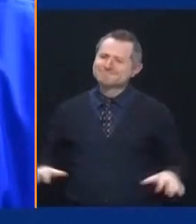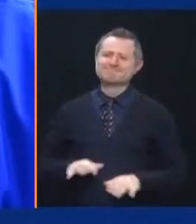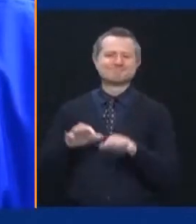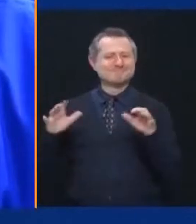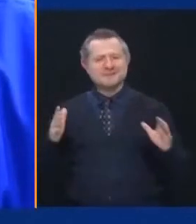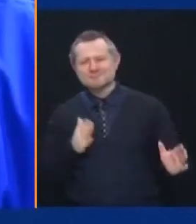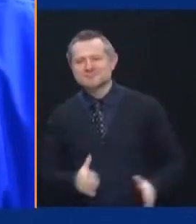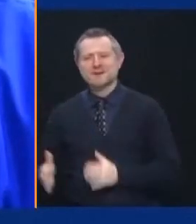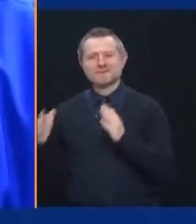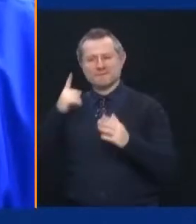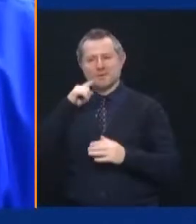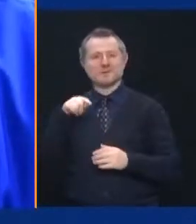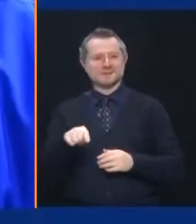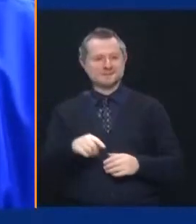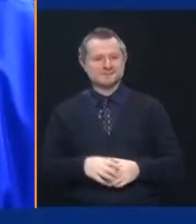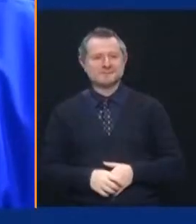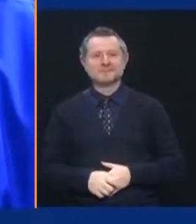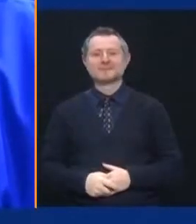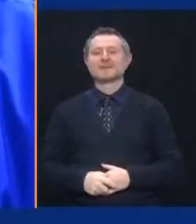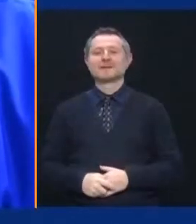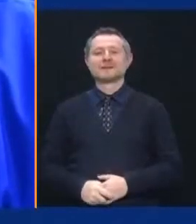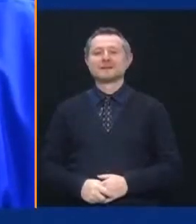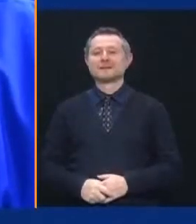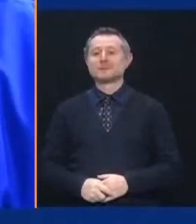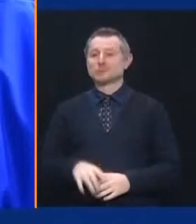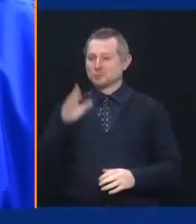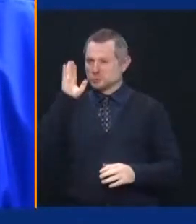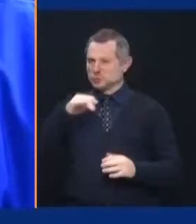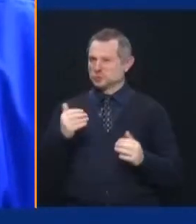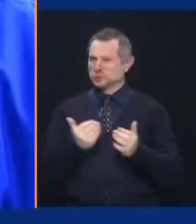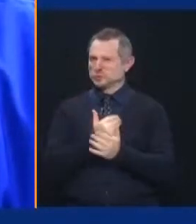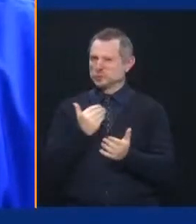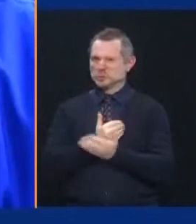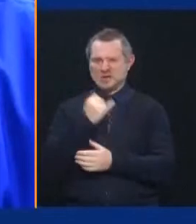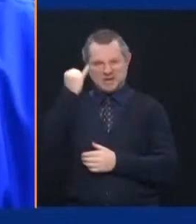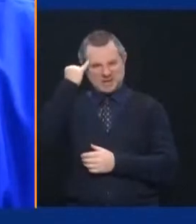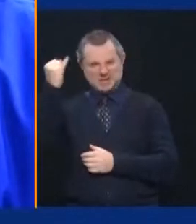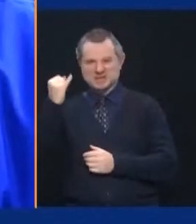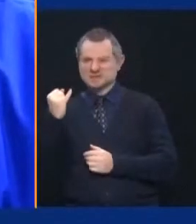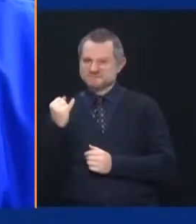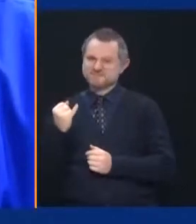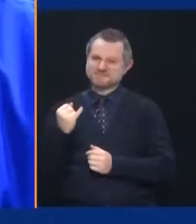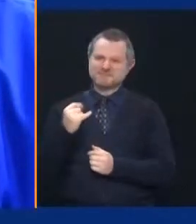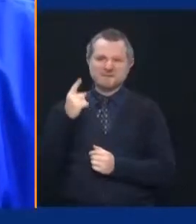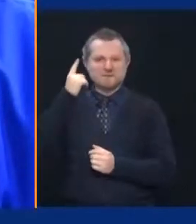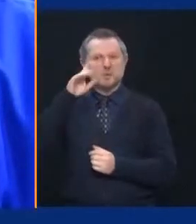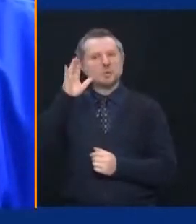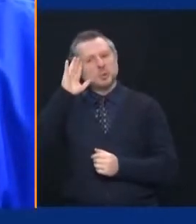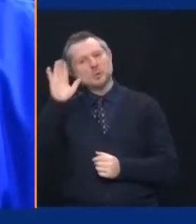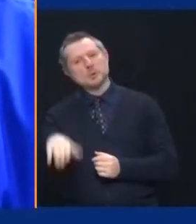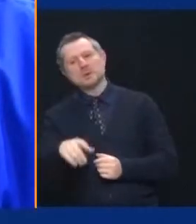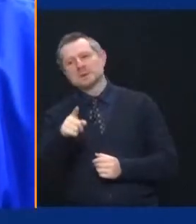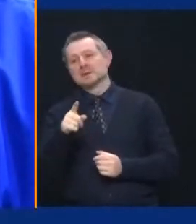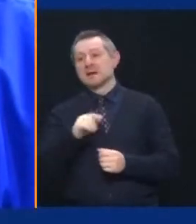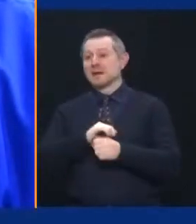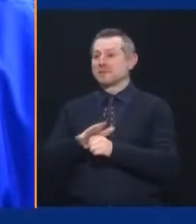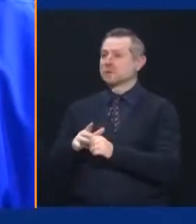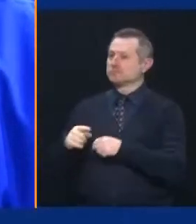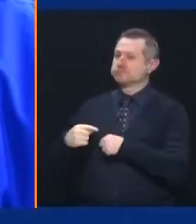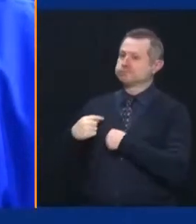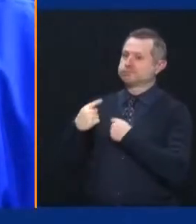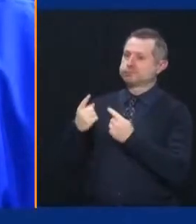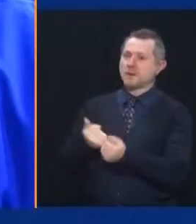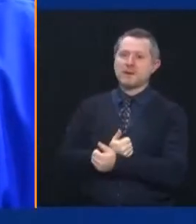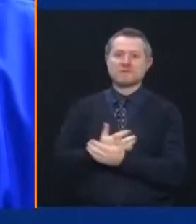plan together. I know it's novel, but everything we do nowadays is novel. But it's another